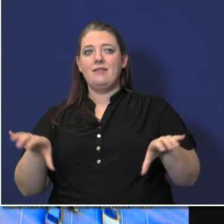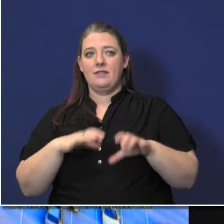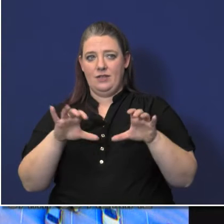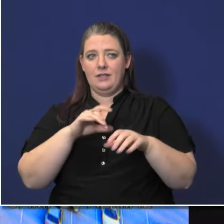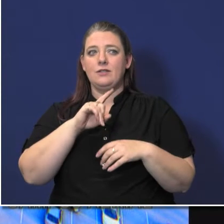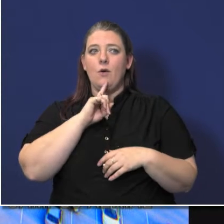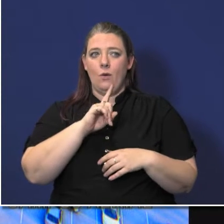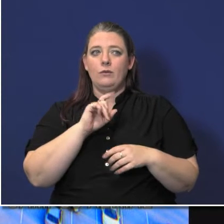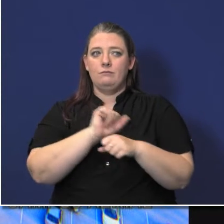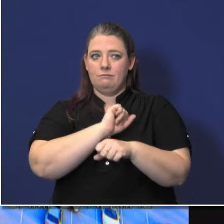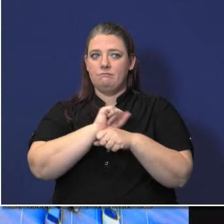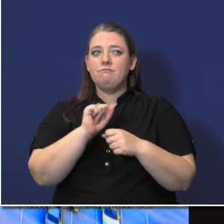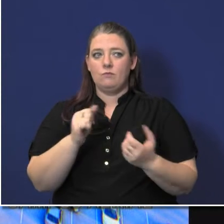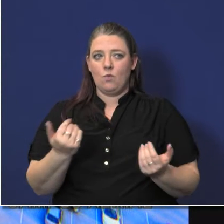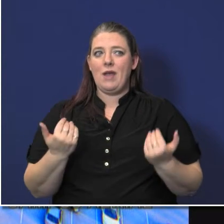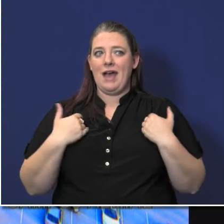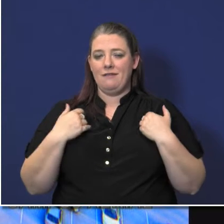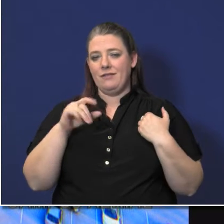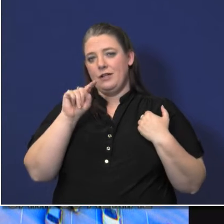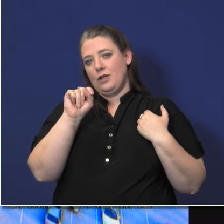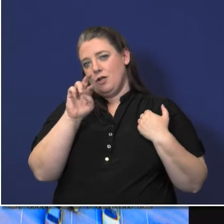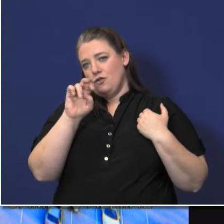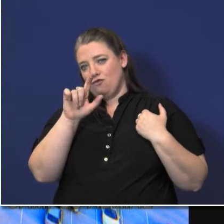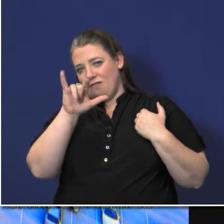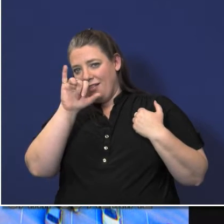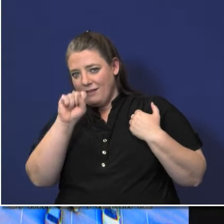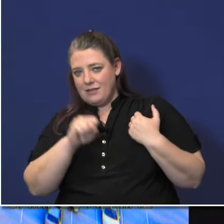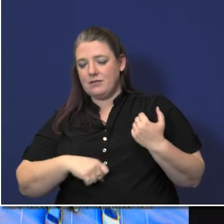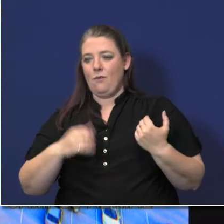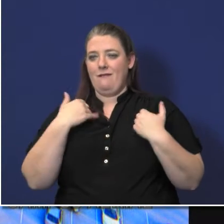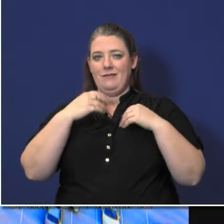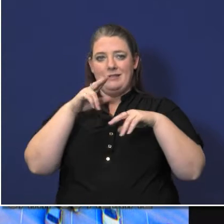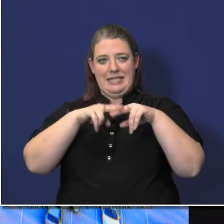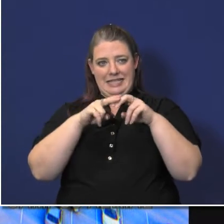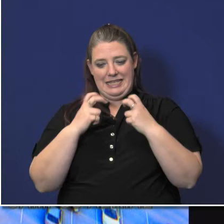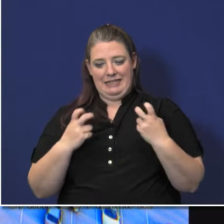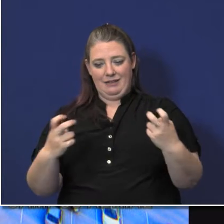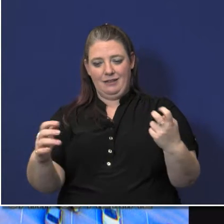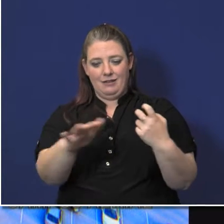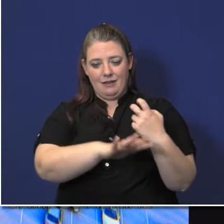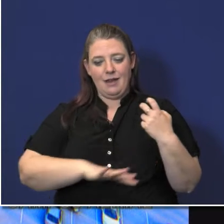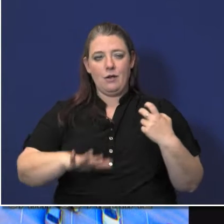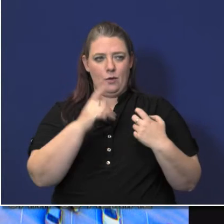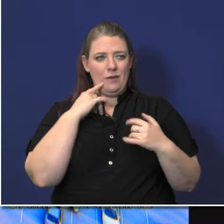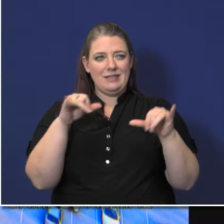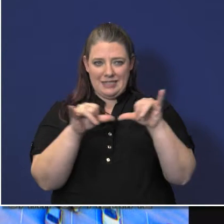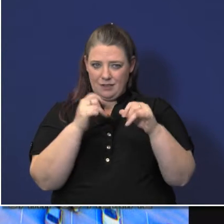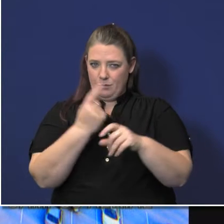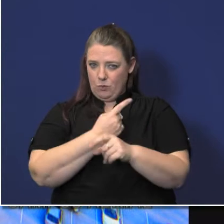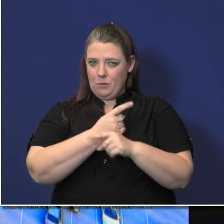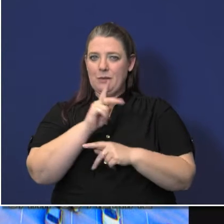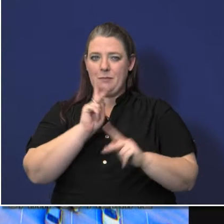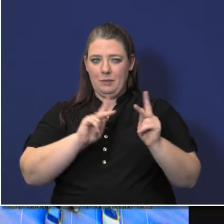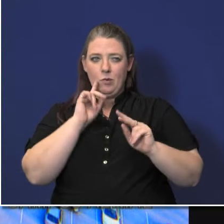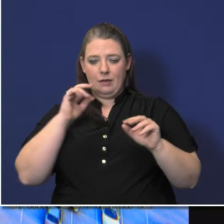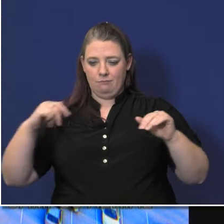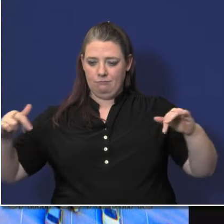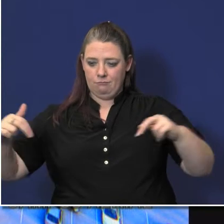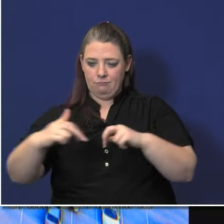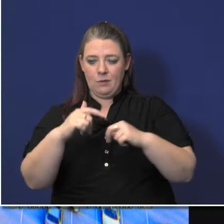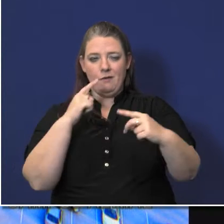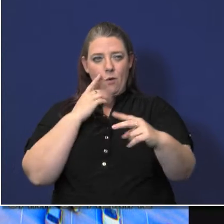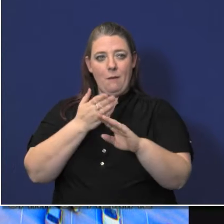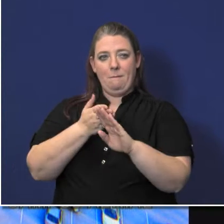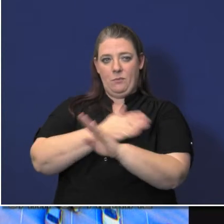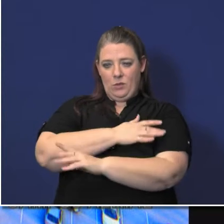at having a trellis, a seating area, a gathering space. We've sized it appropriately so that people could get there for a pre-function